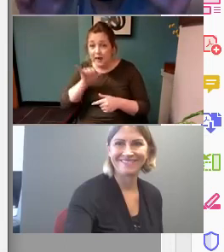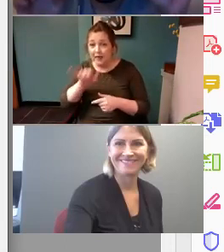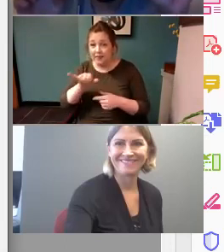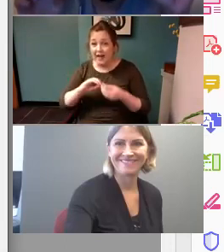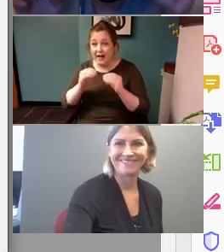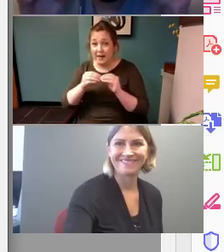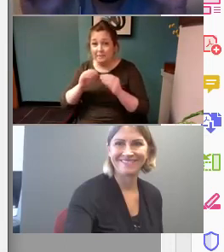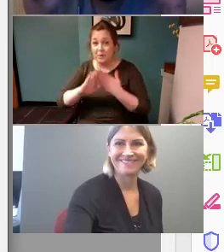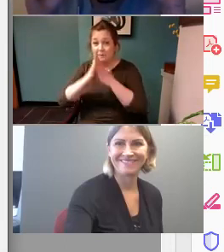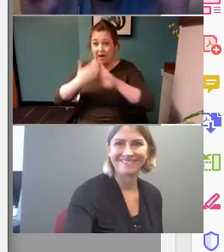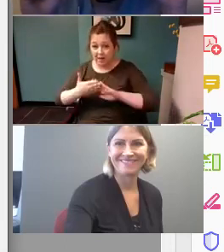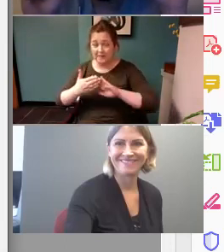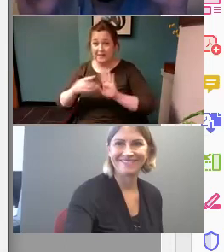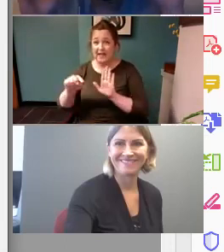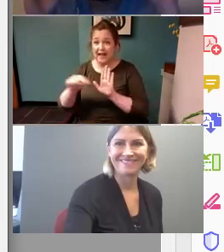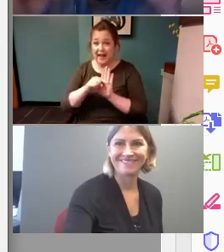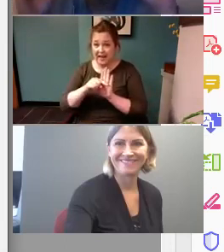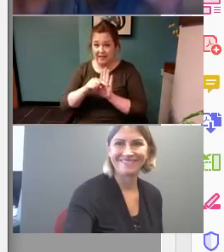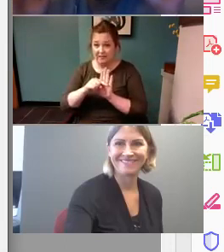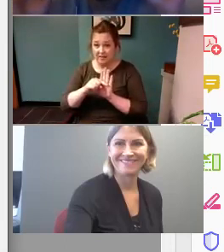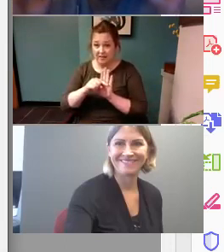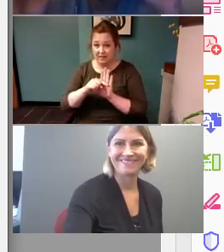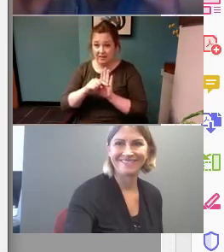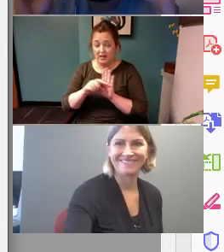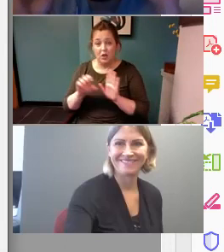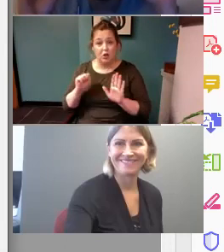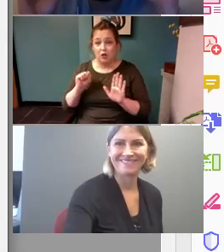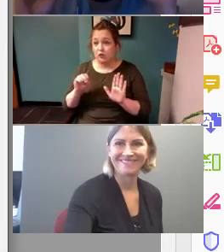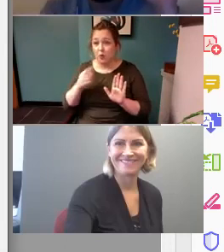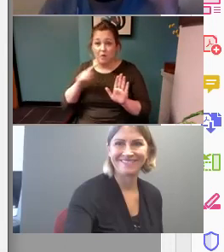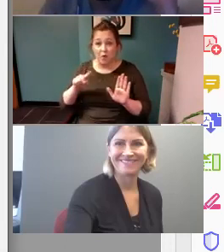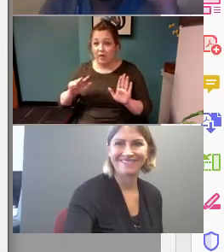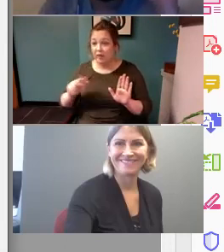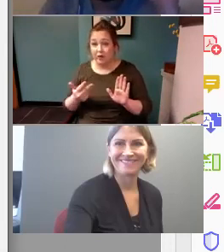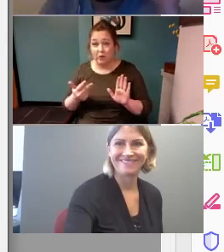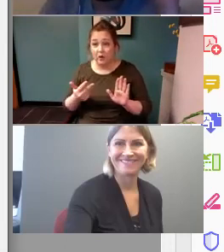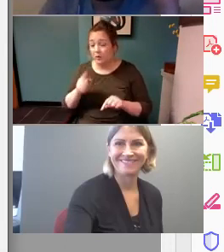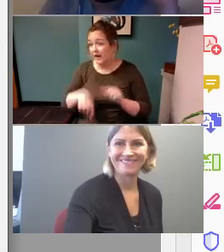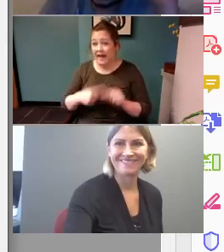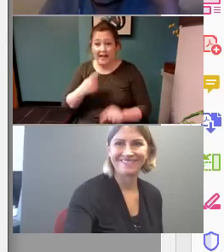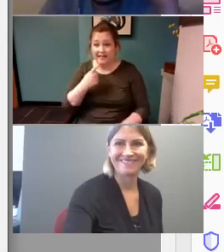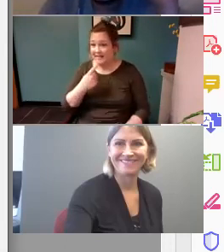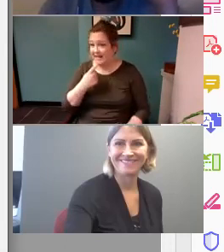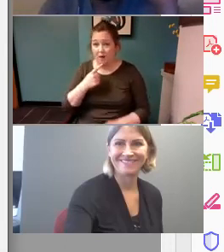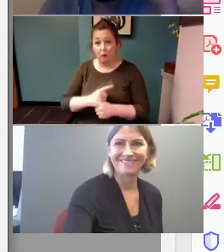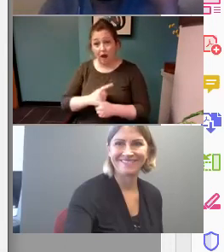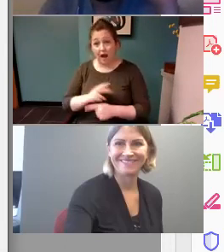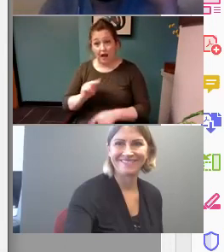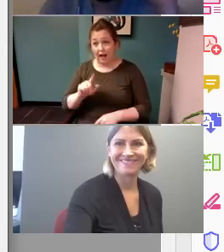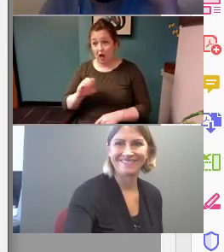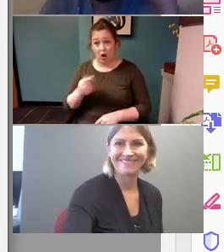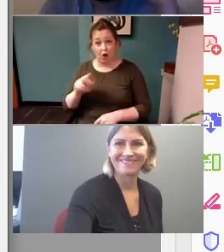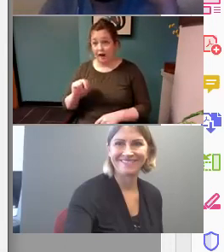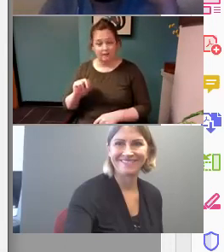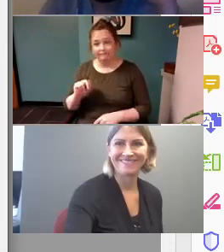negative, exactly as you said, for the third one, we cannot say that it is n log n. For the first one, yes, but not